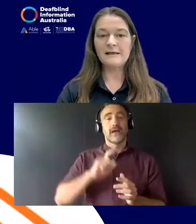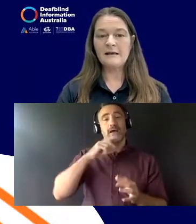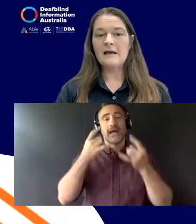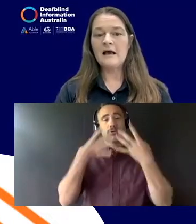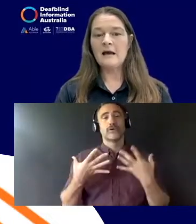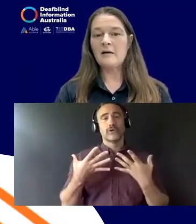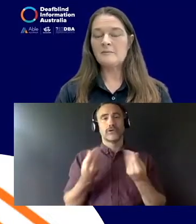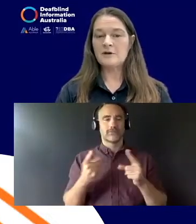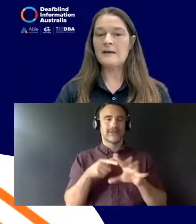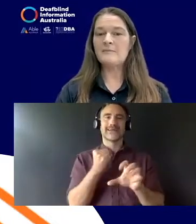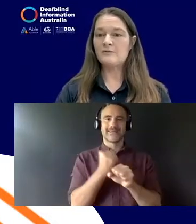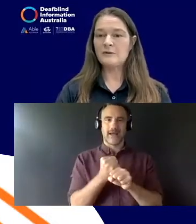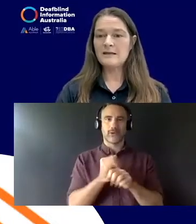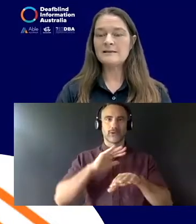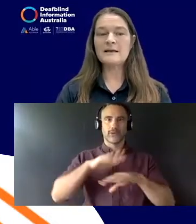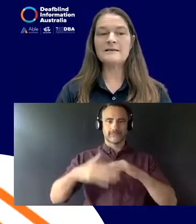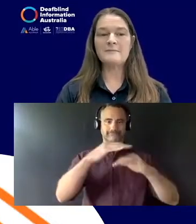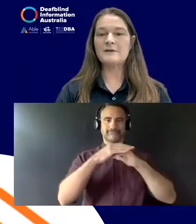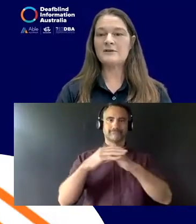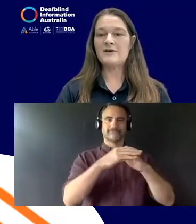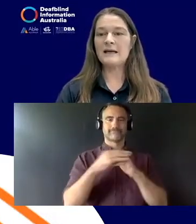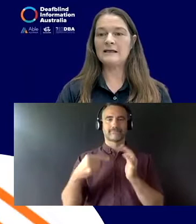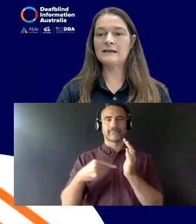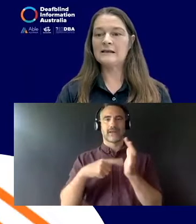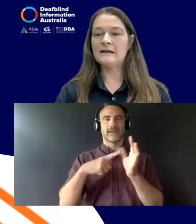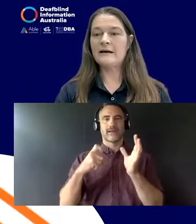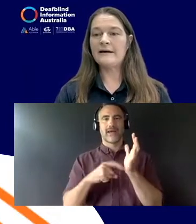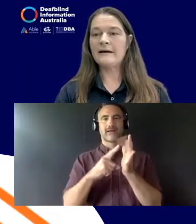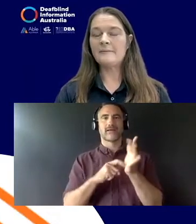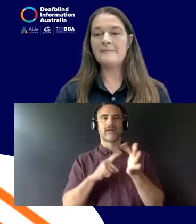showing people things and demonstrating